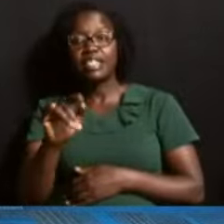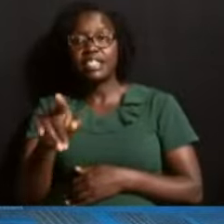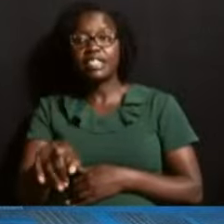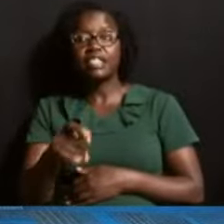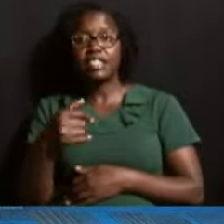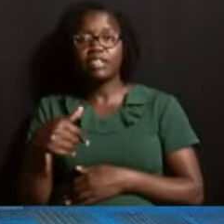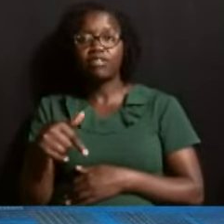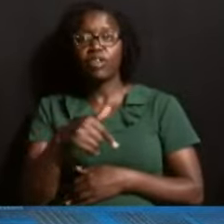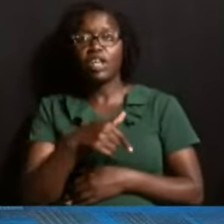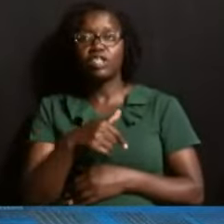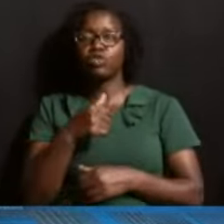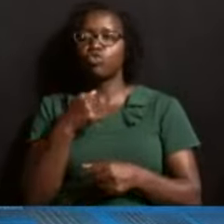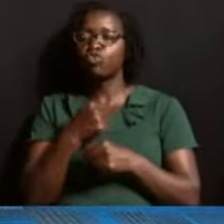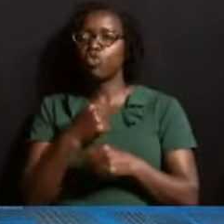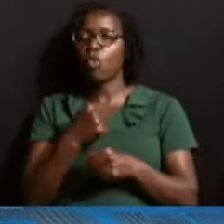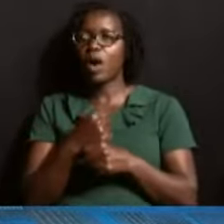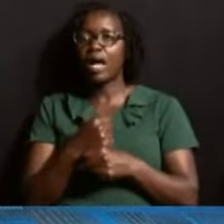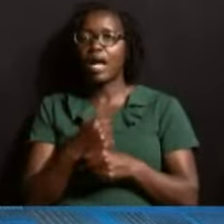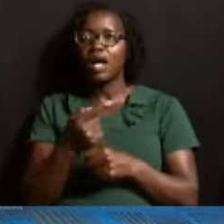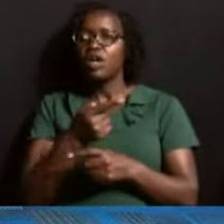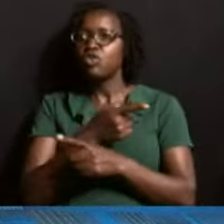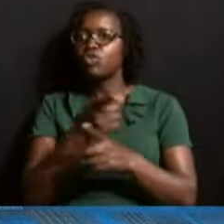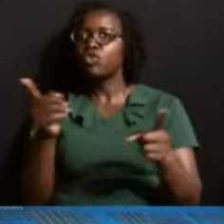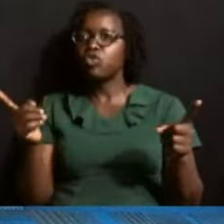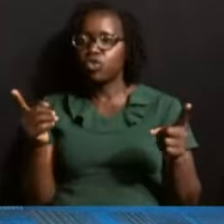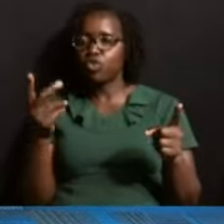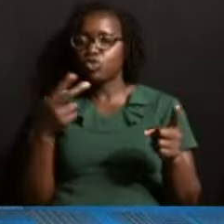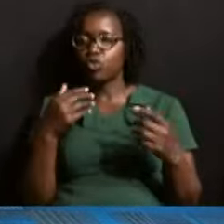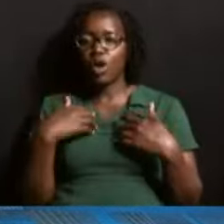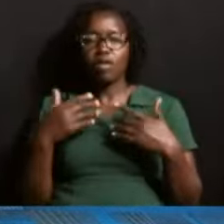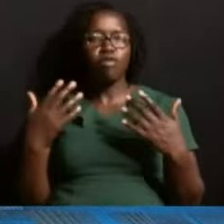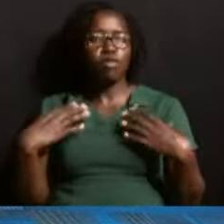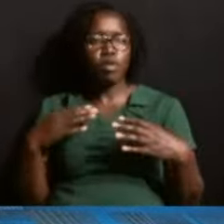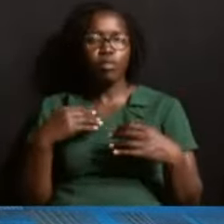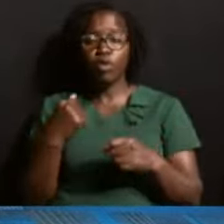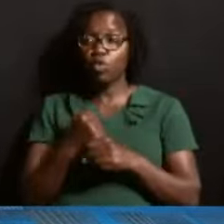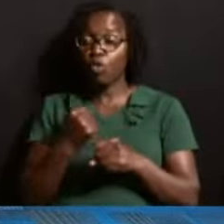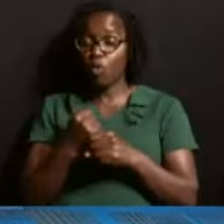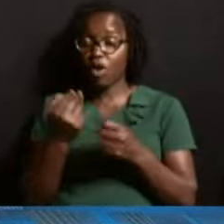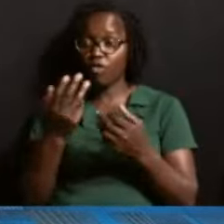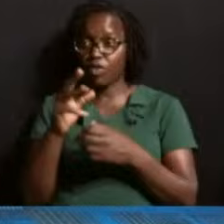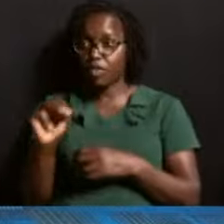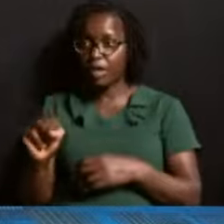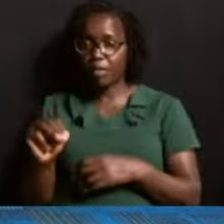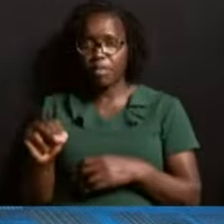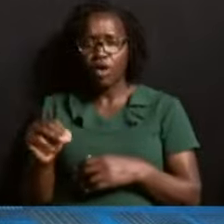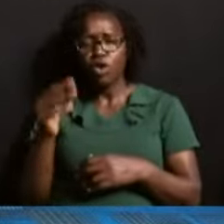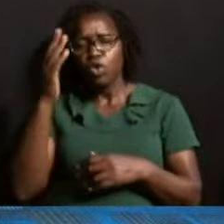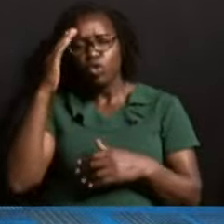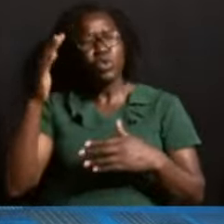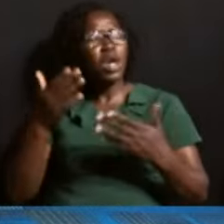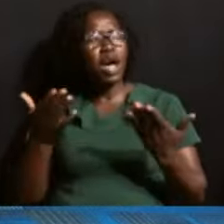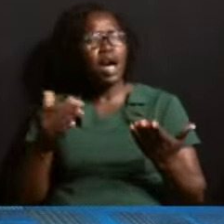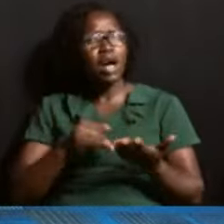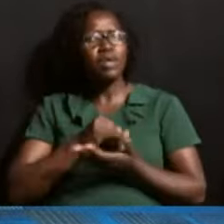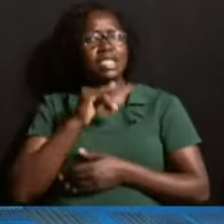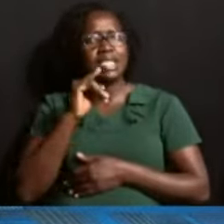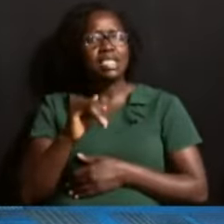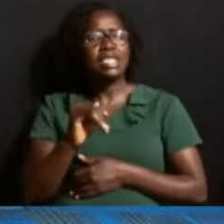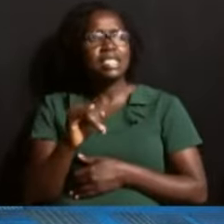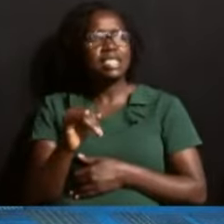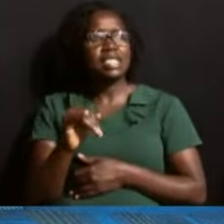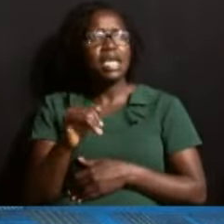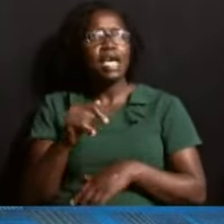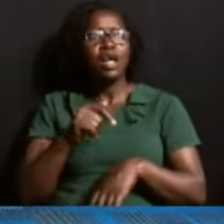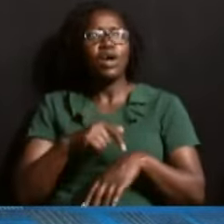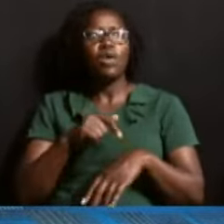work on this. Those of you who have people that work for you, you know how it is when